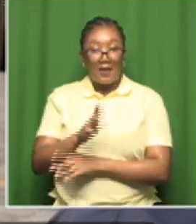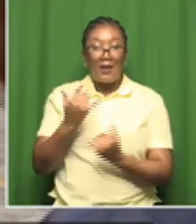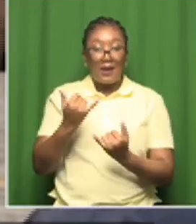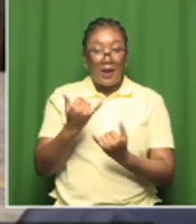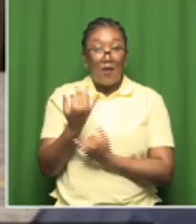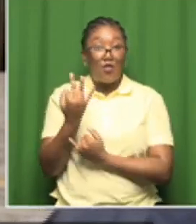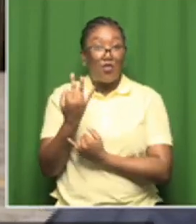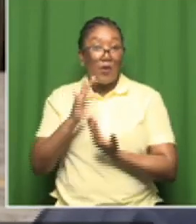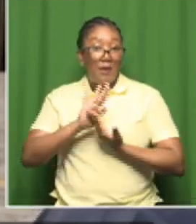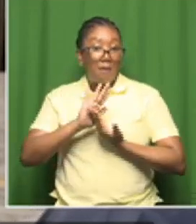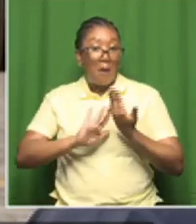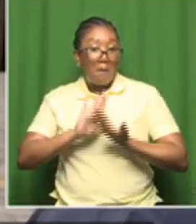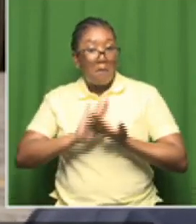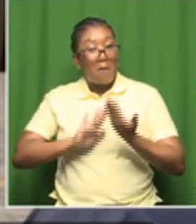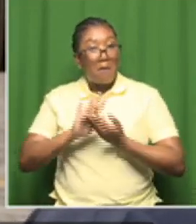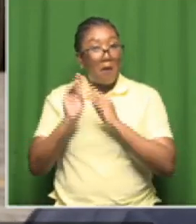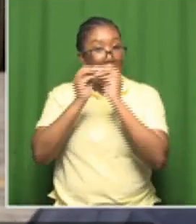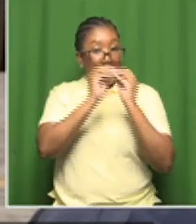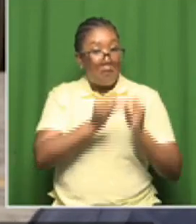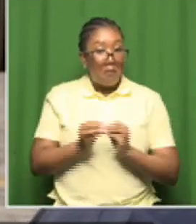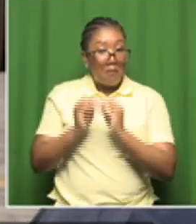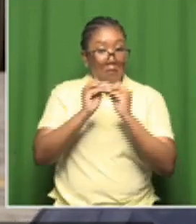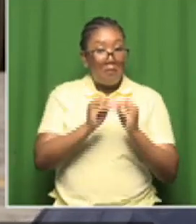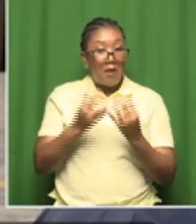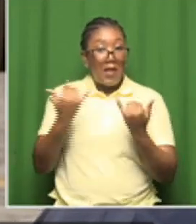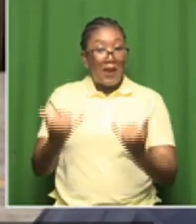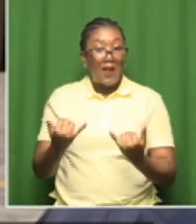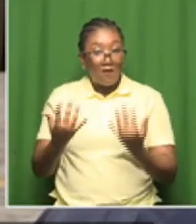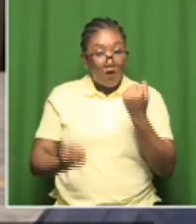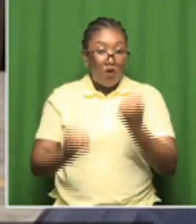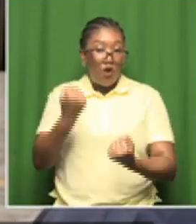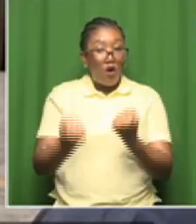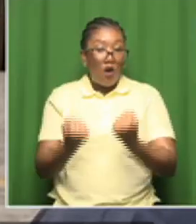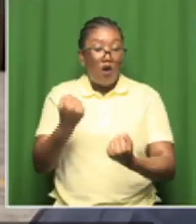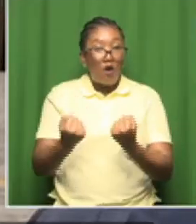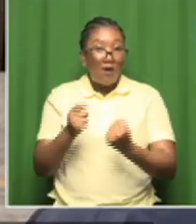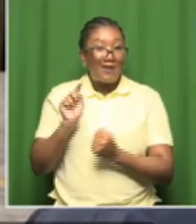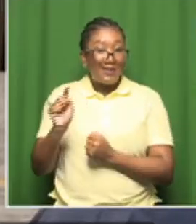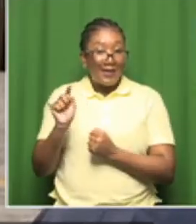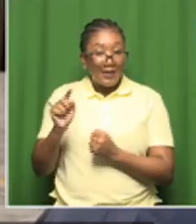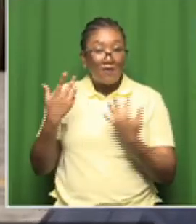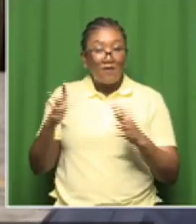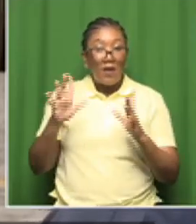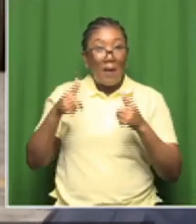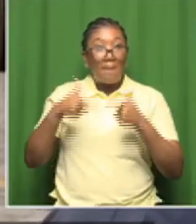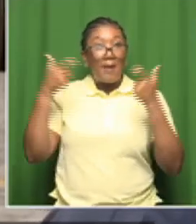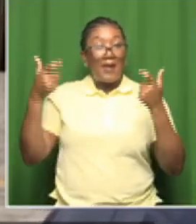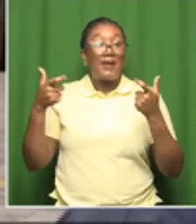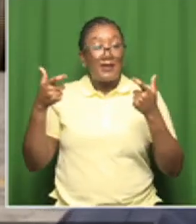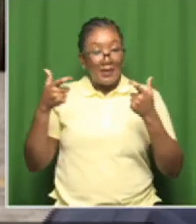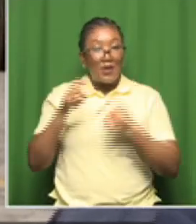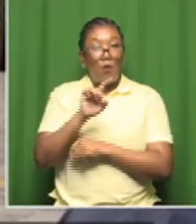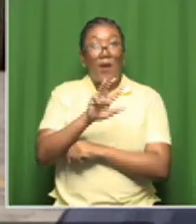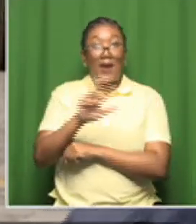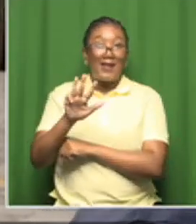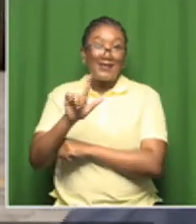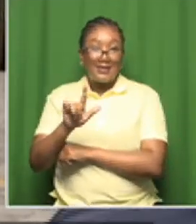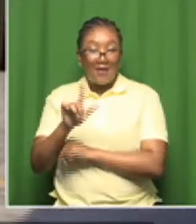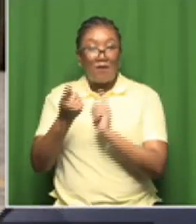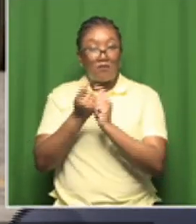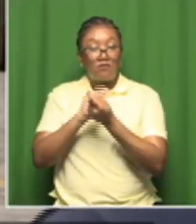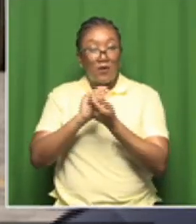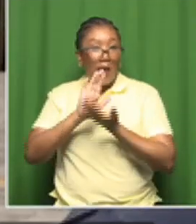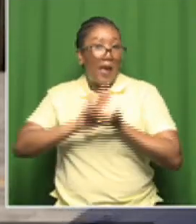since 1929. So the current cable car that we had is part of the big upgrade we had in 1997,